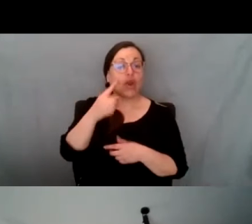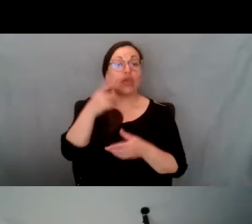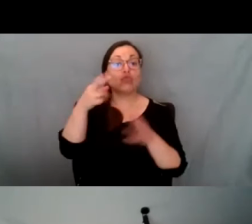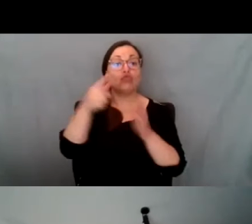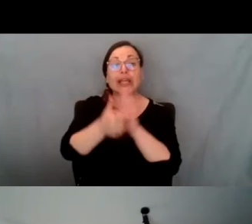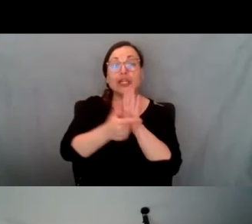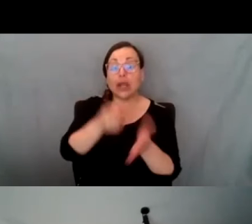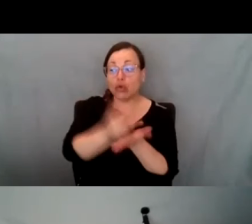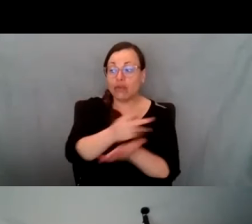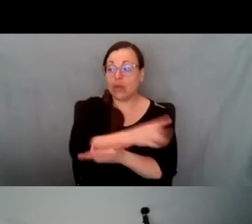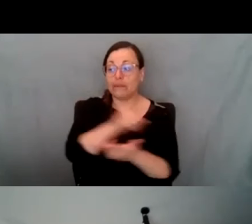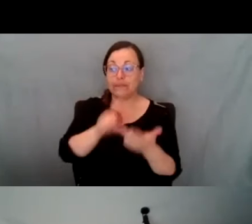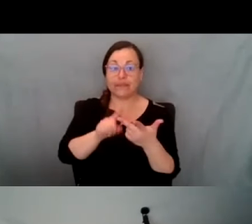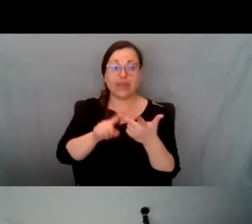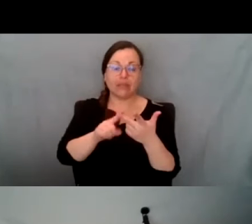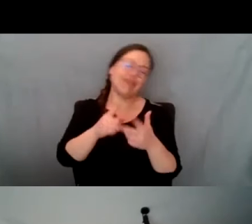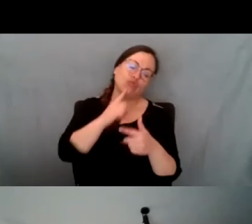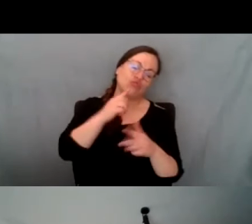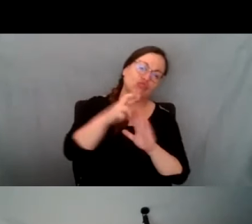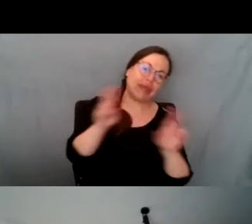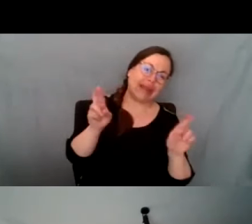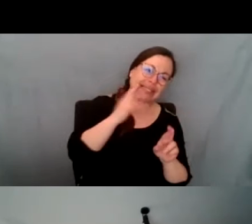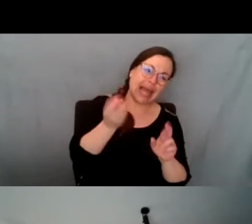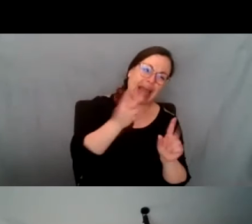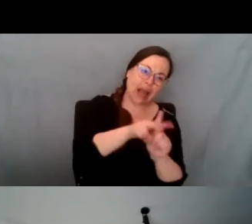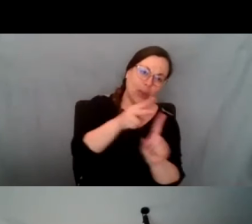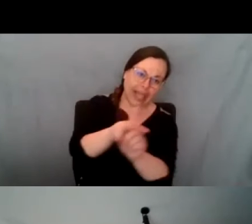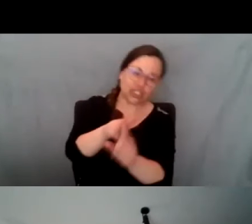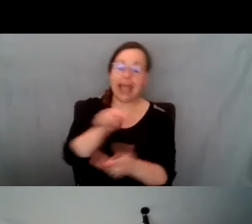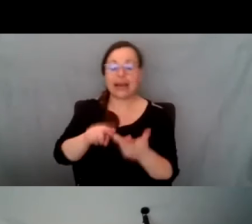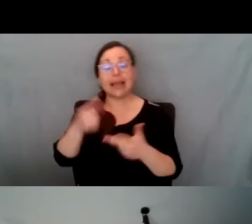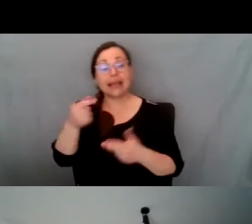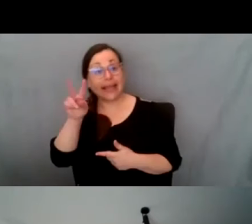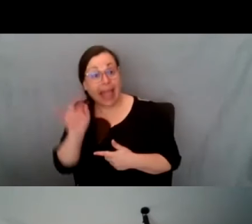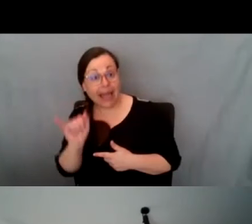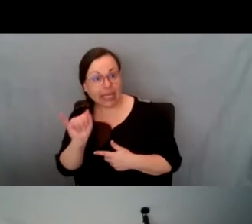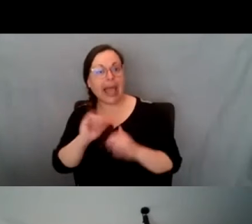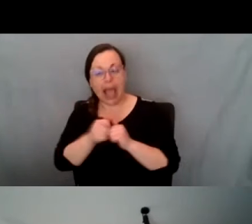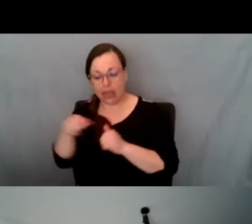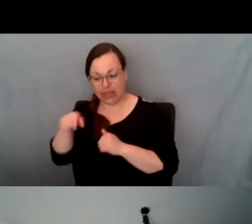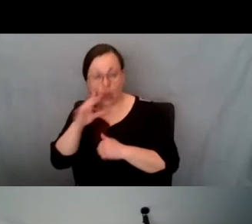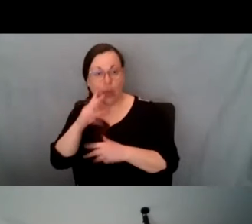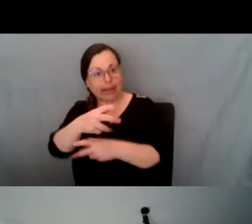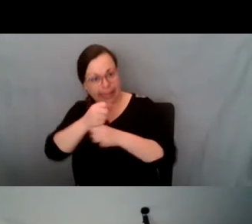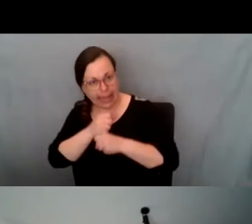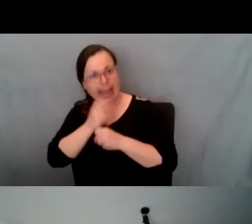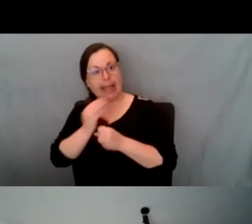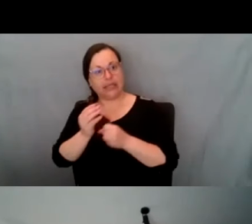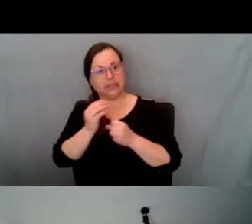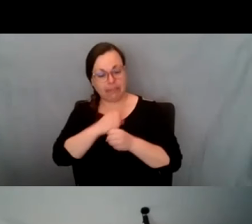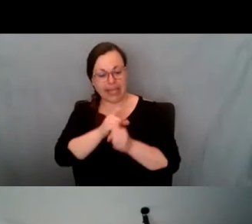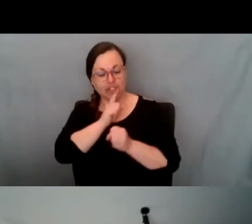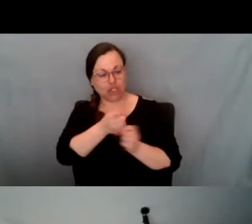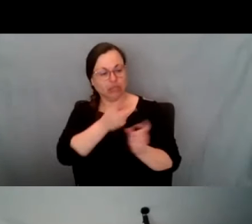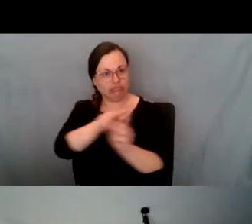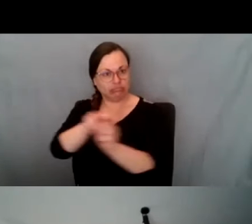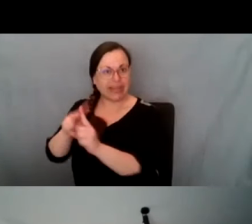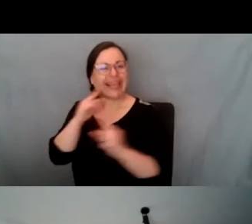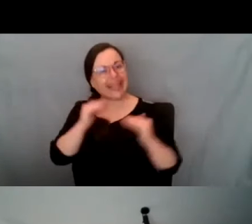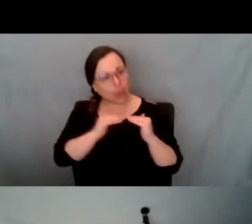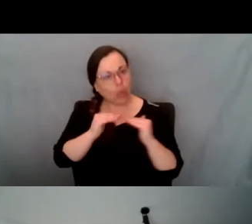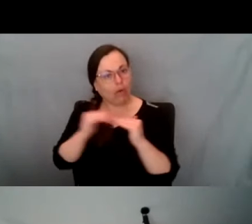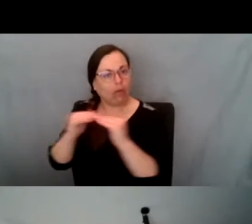and the readiness and the allocation, and Gavi procuring the vaccines and getting those out to countries at this equal pace.